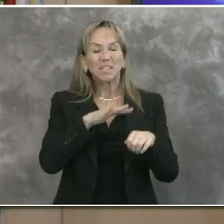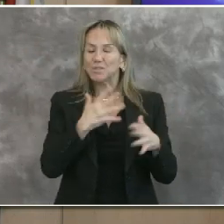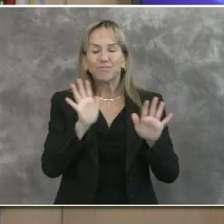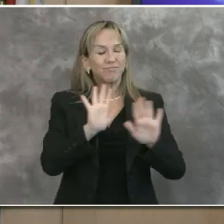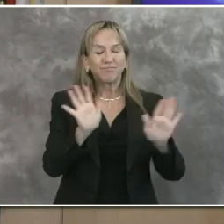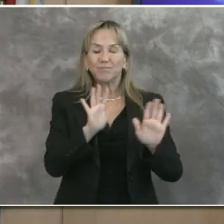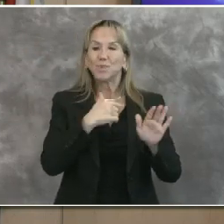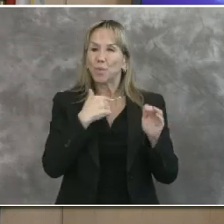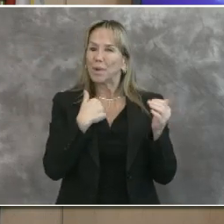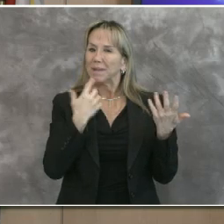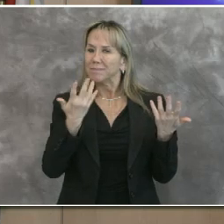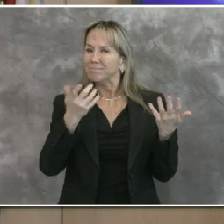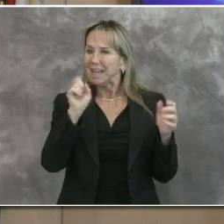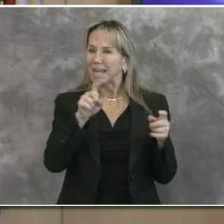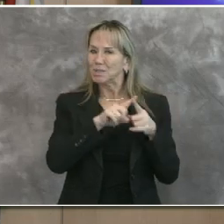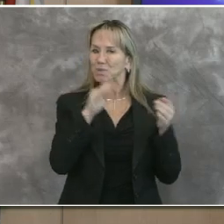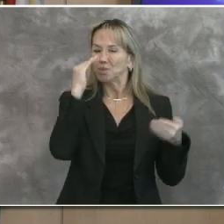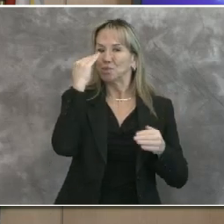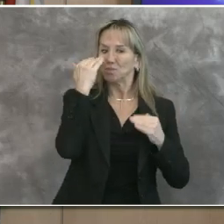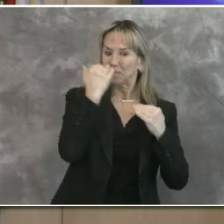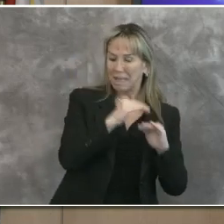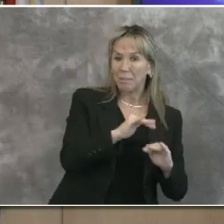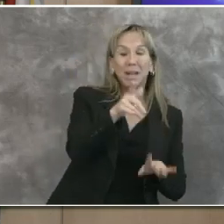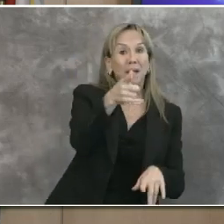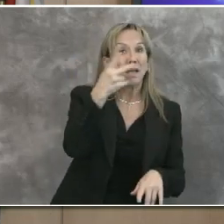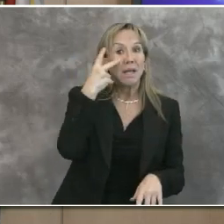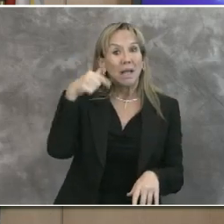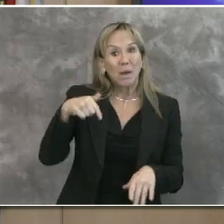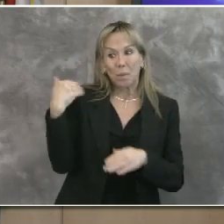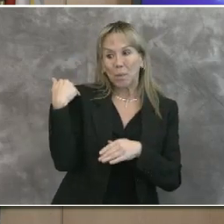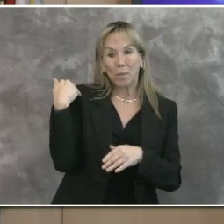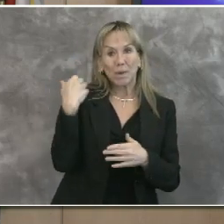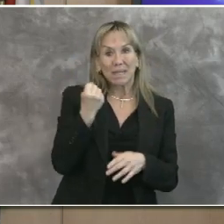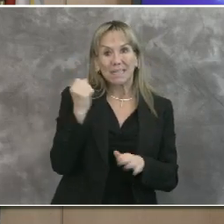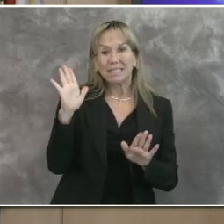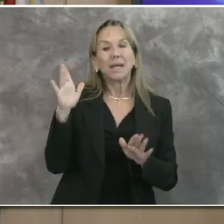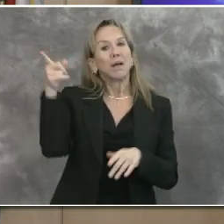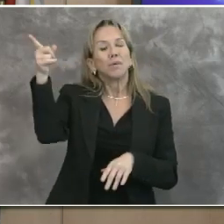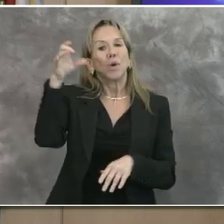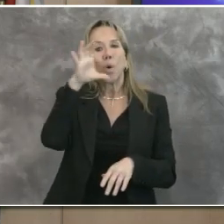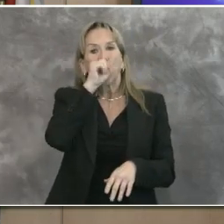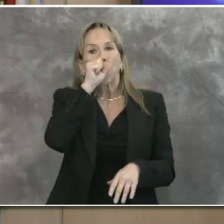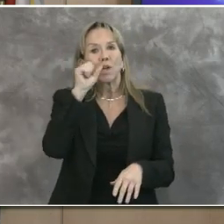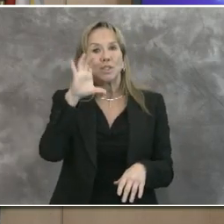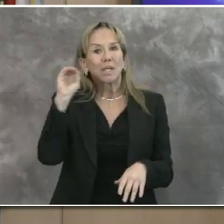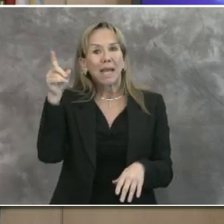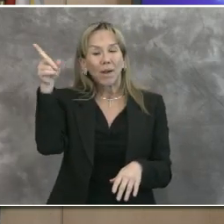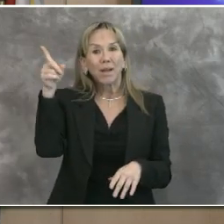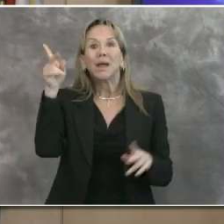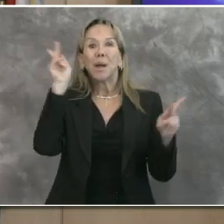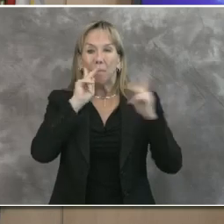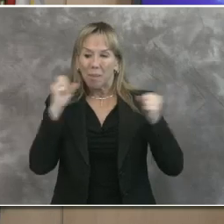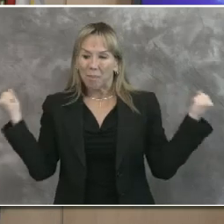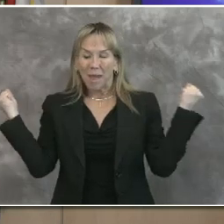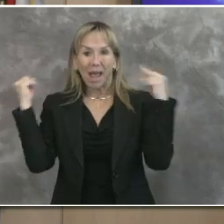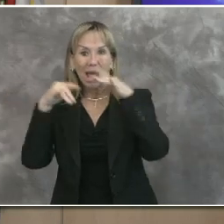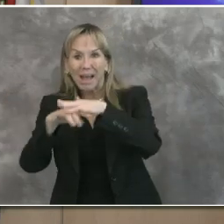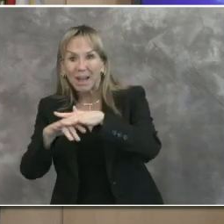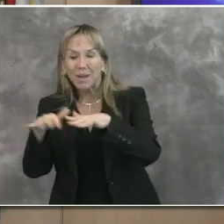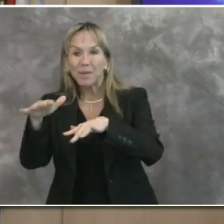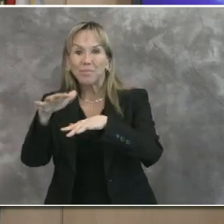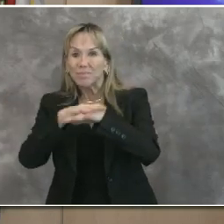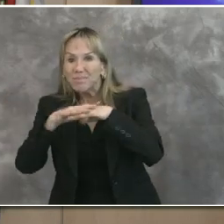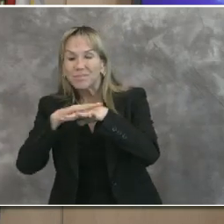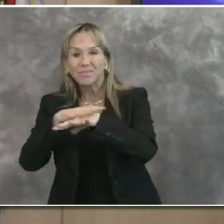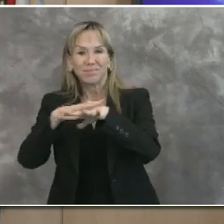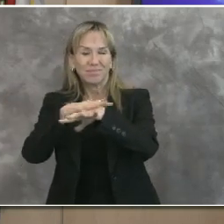saw this weekend in Orange County, that leads to not only more people at the beach, but it leads to people staying there longer, which leads to